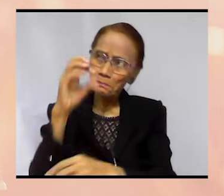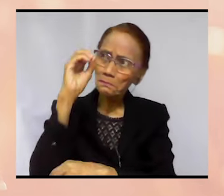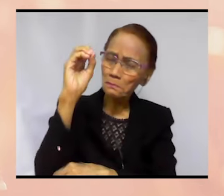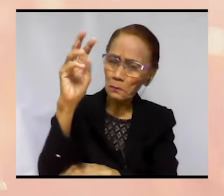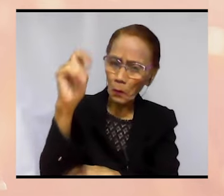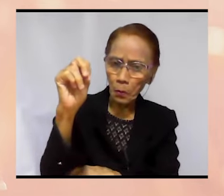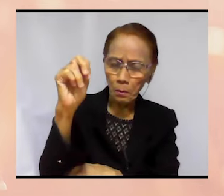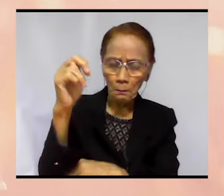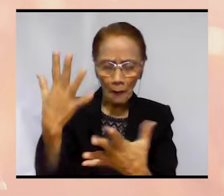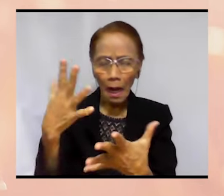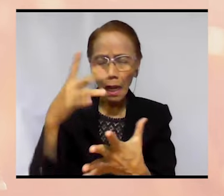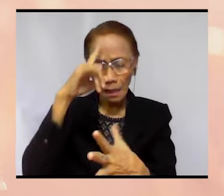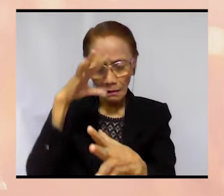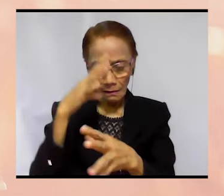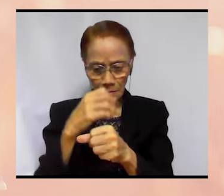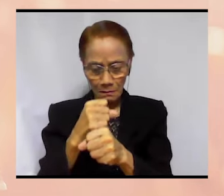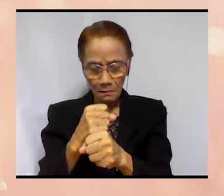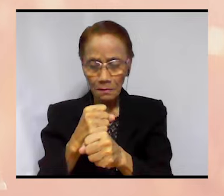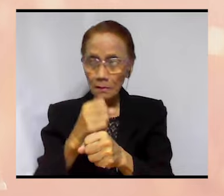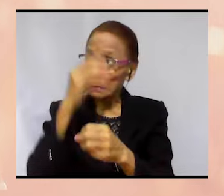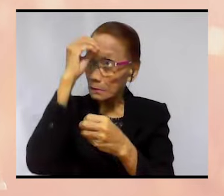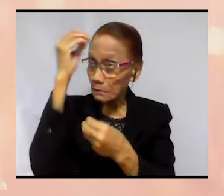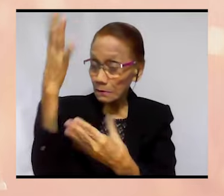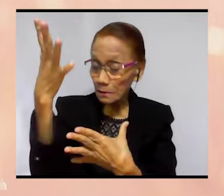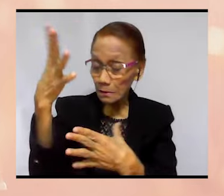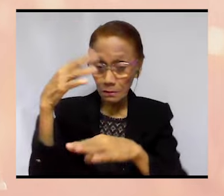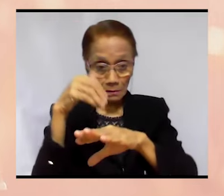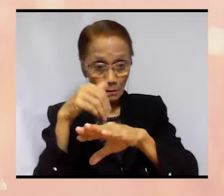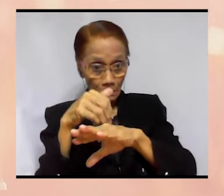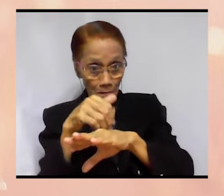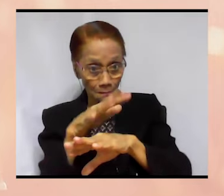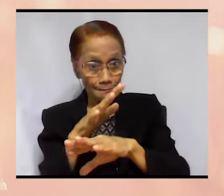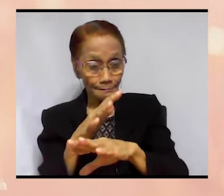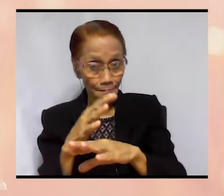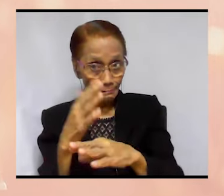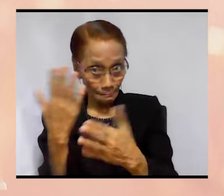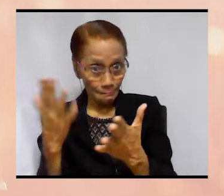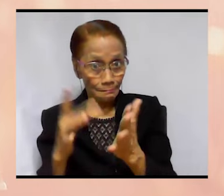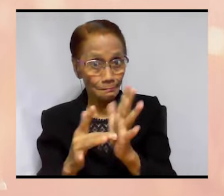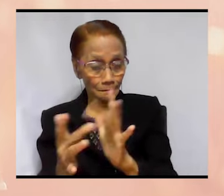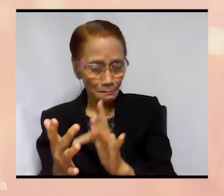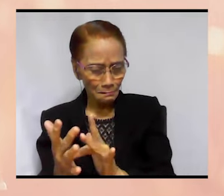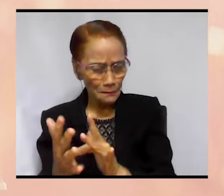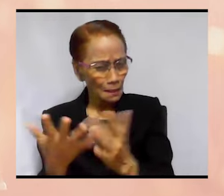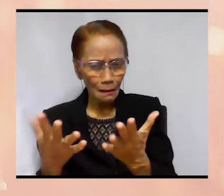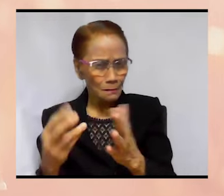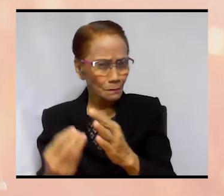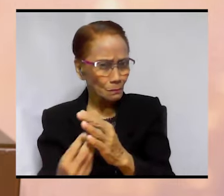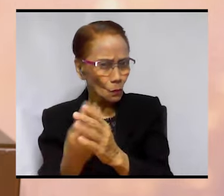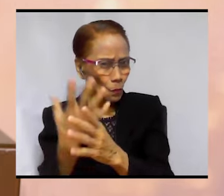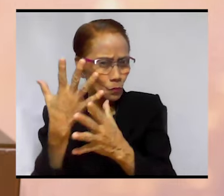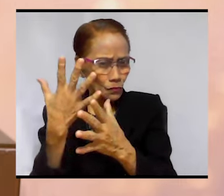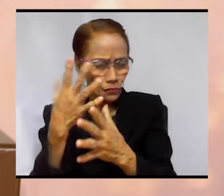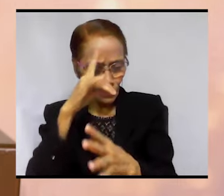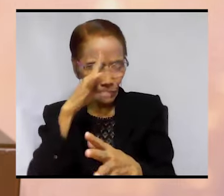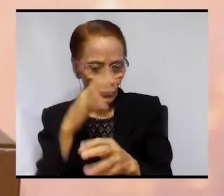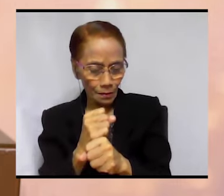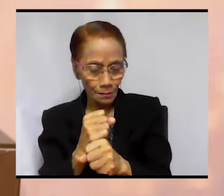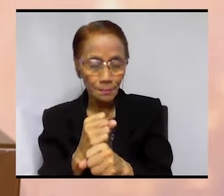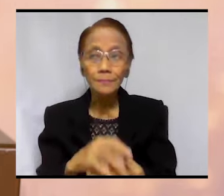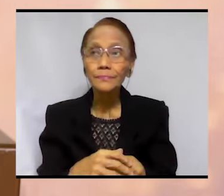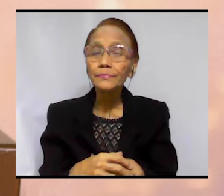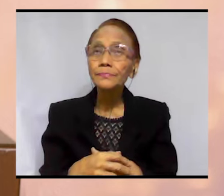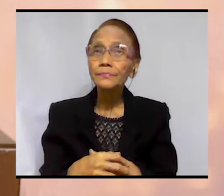His own faith in the Father who sent Him. And it is a fruitful faith. In the